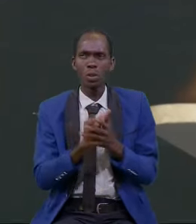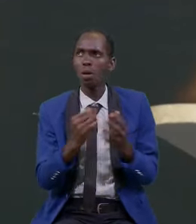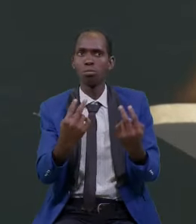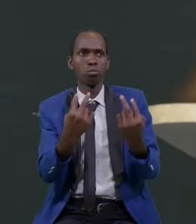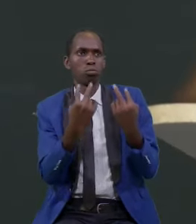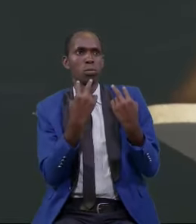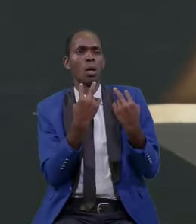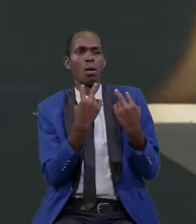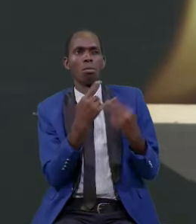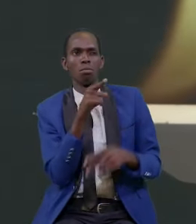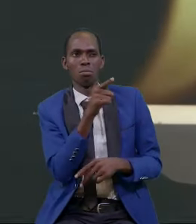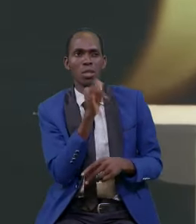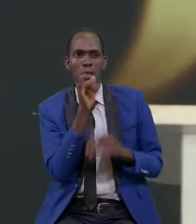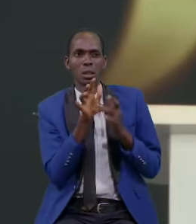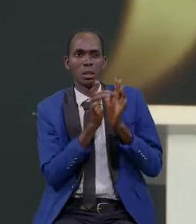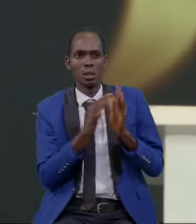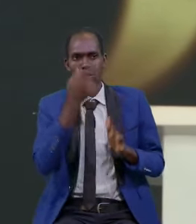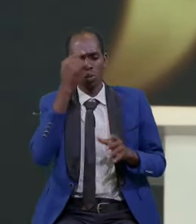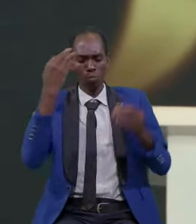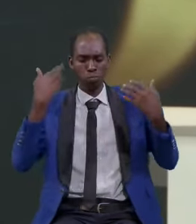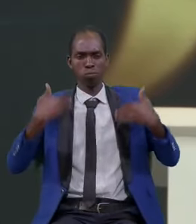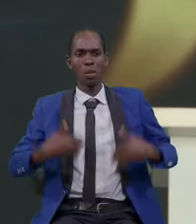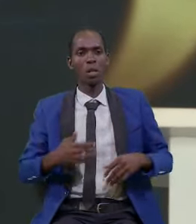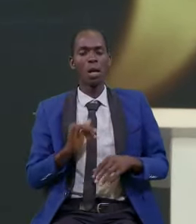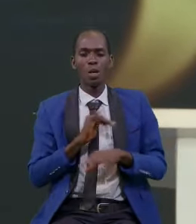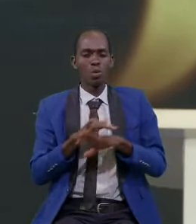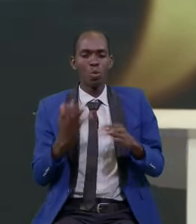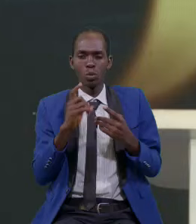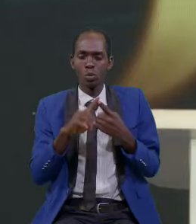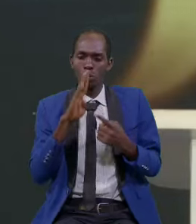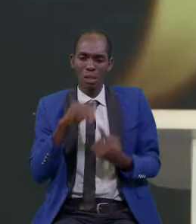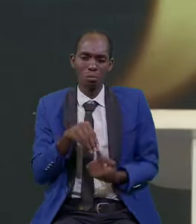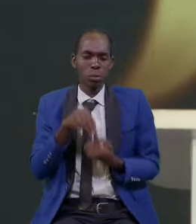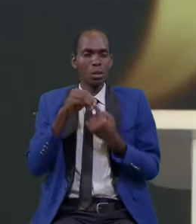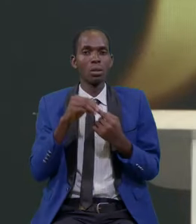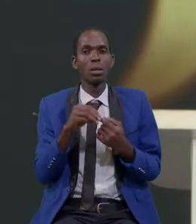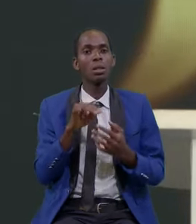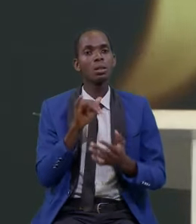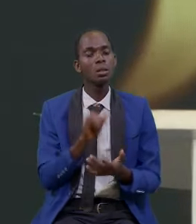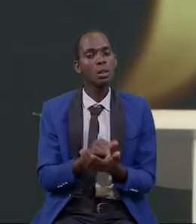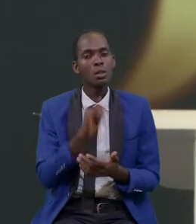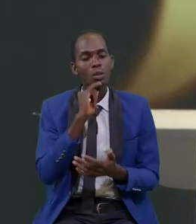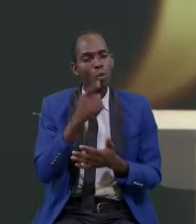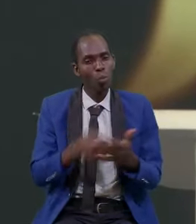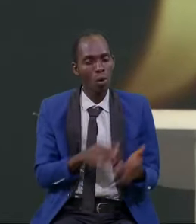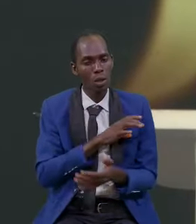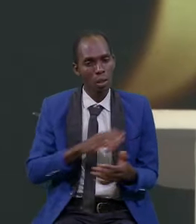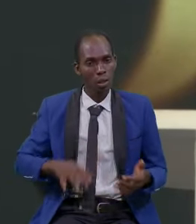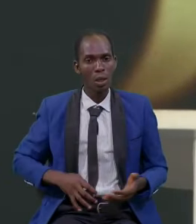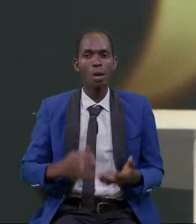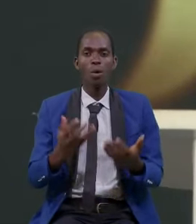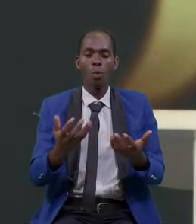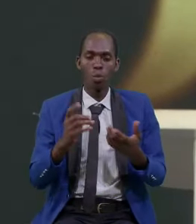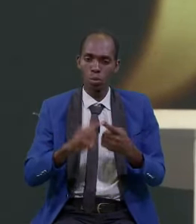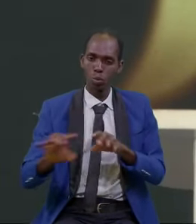a Christian. He doesn't want to be peculiar. And that is what Christ wants to do. He wants to make you